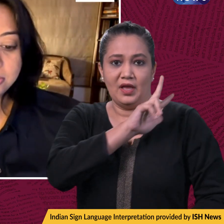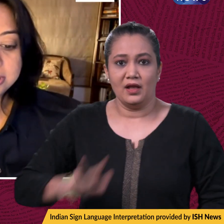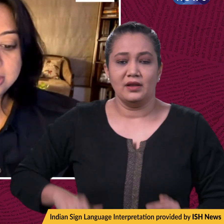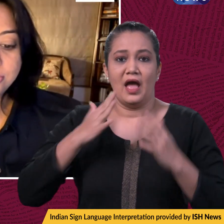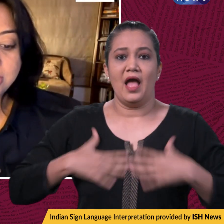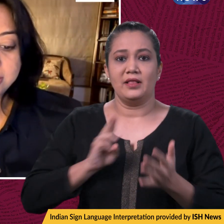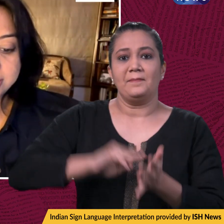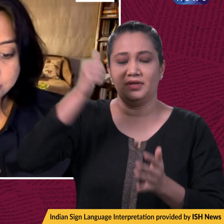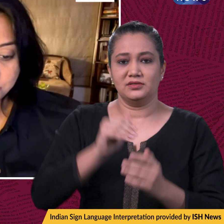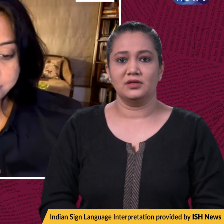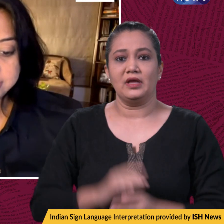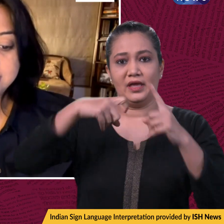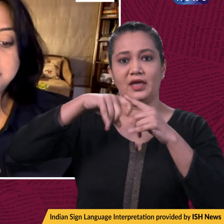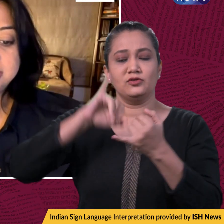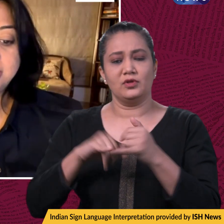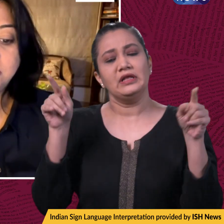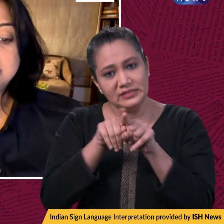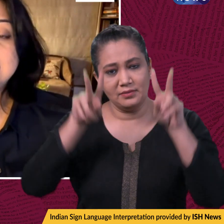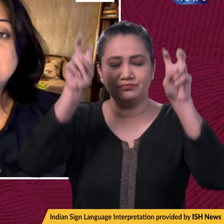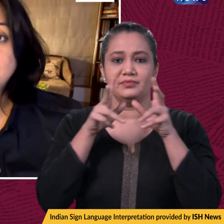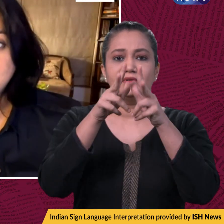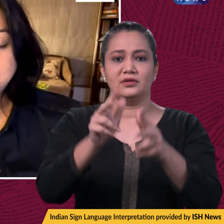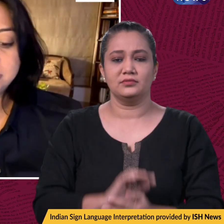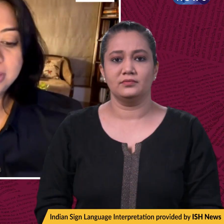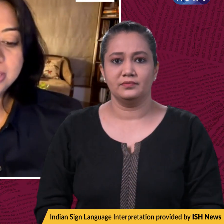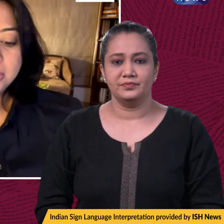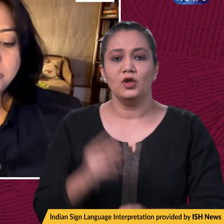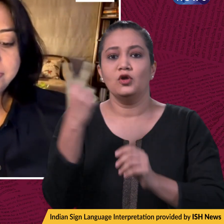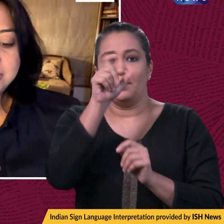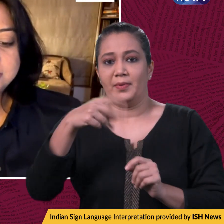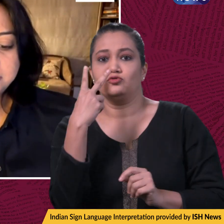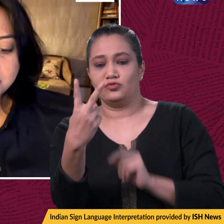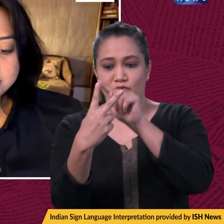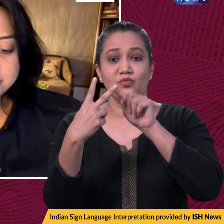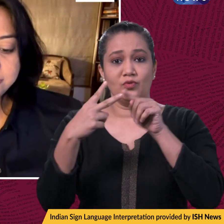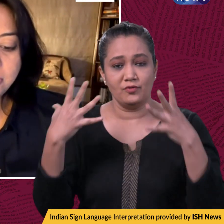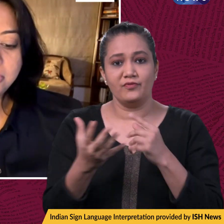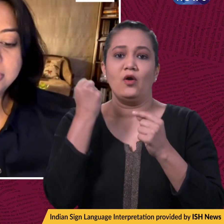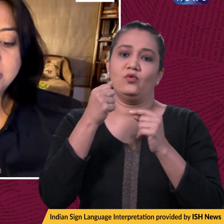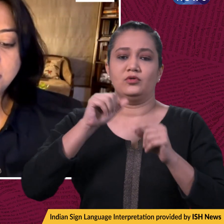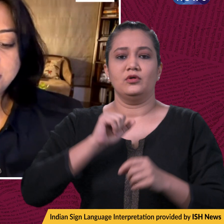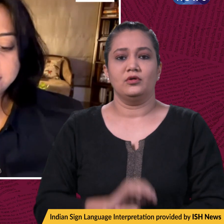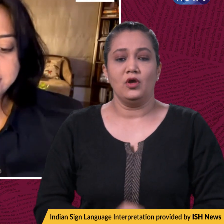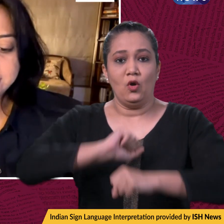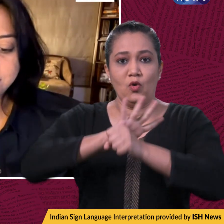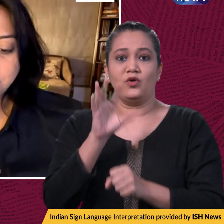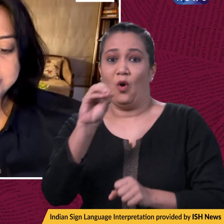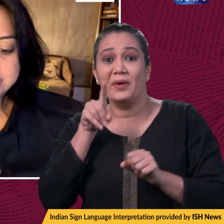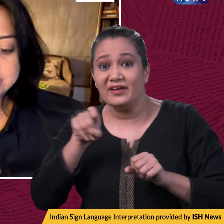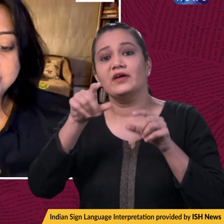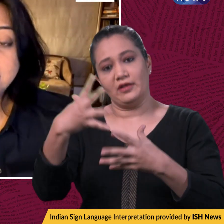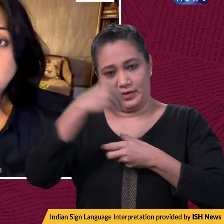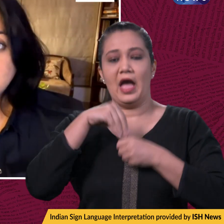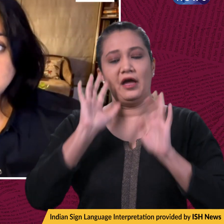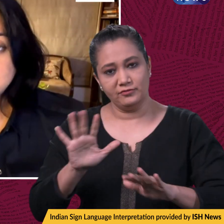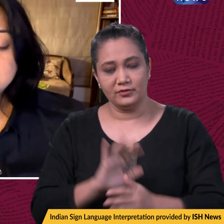Minister, Dr. K. Sudhakar, has also made a statement, and I quote, he said 2 people were found to be positive for the Omicron variant of